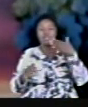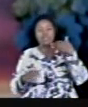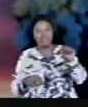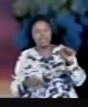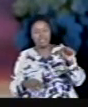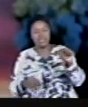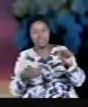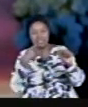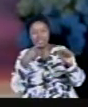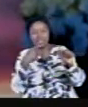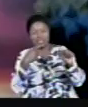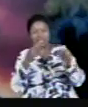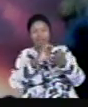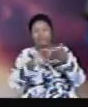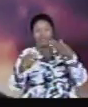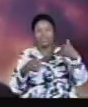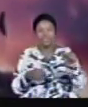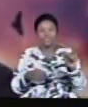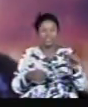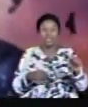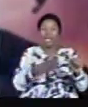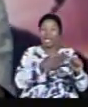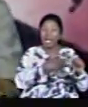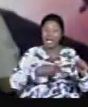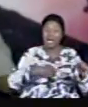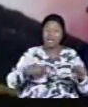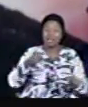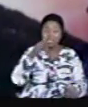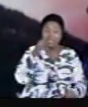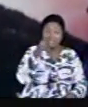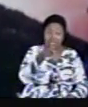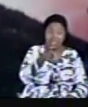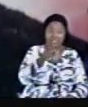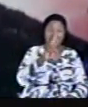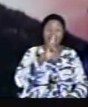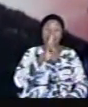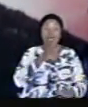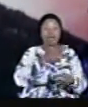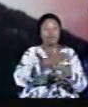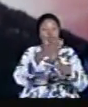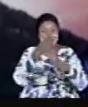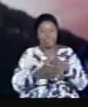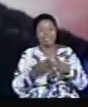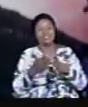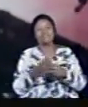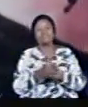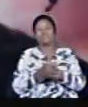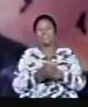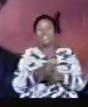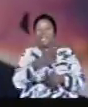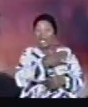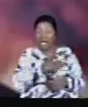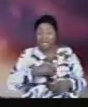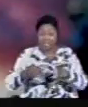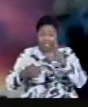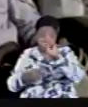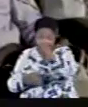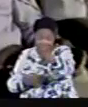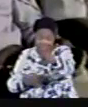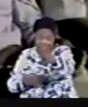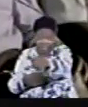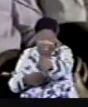in verse 10, and ye are complete. And ye are